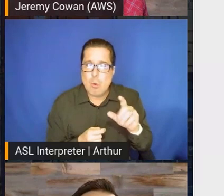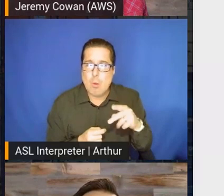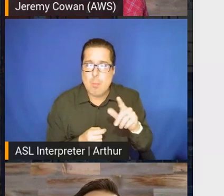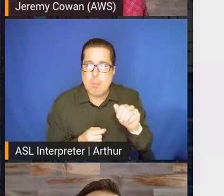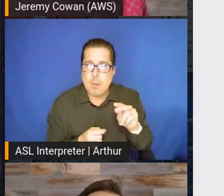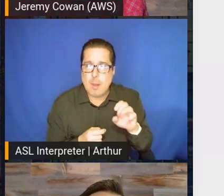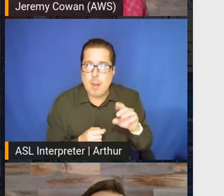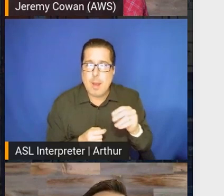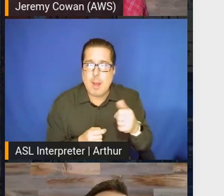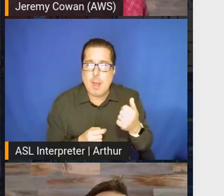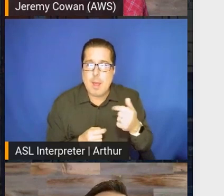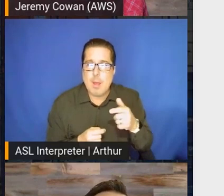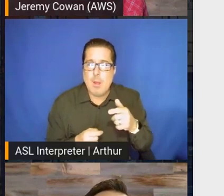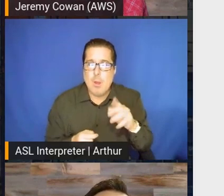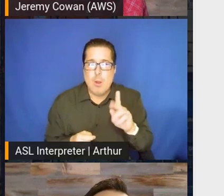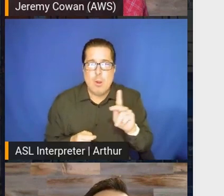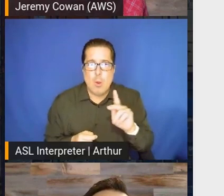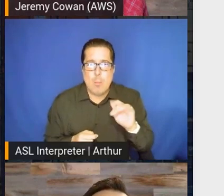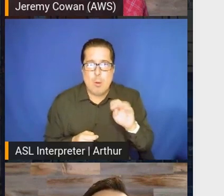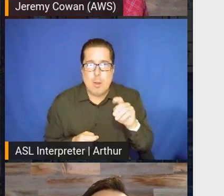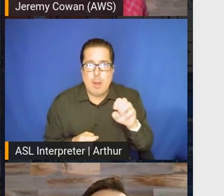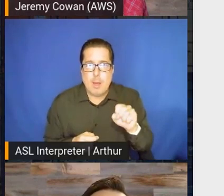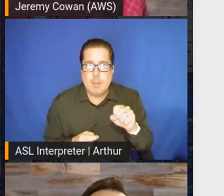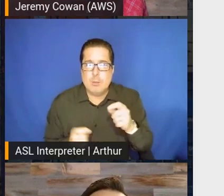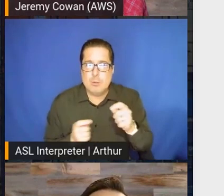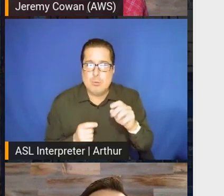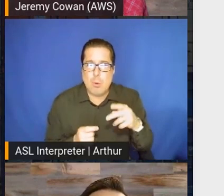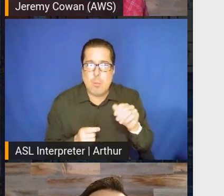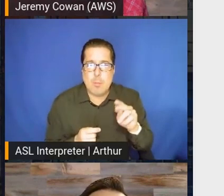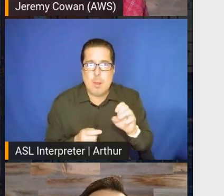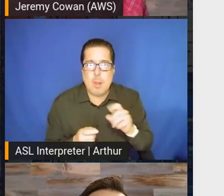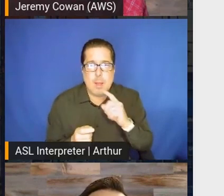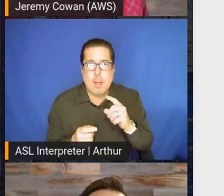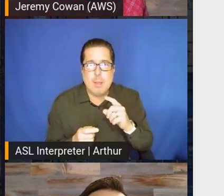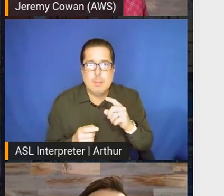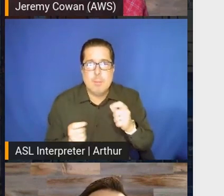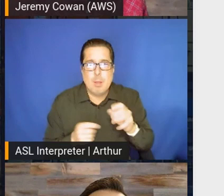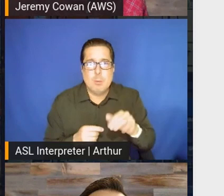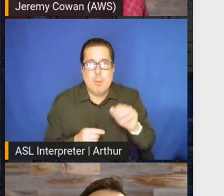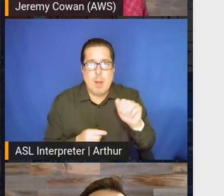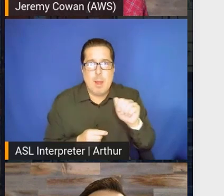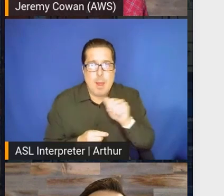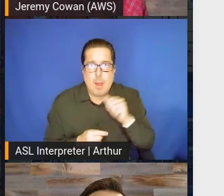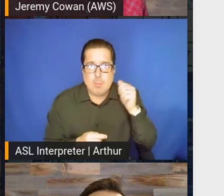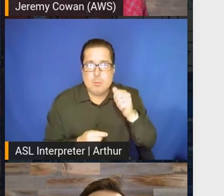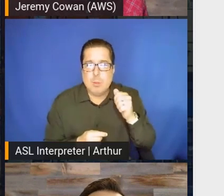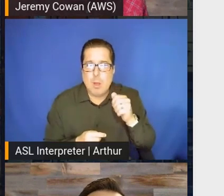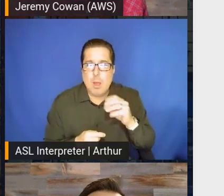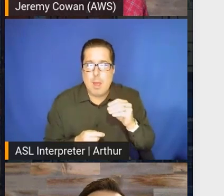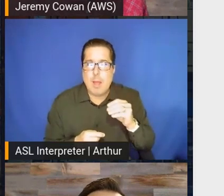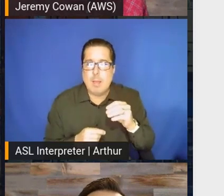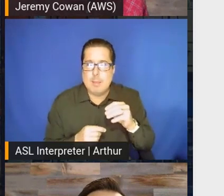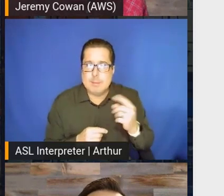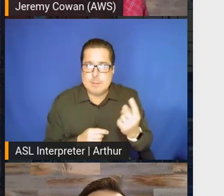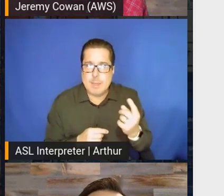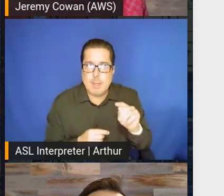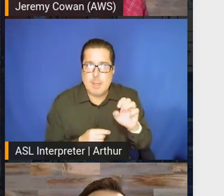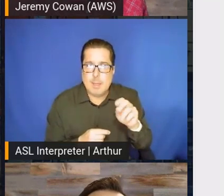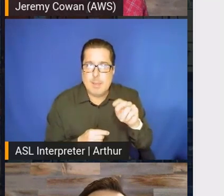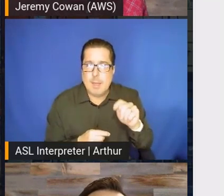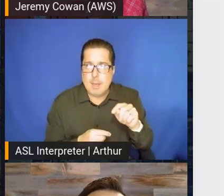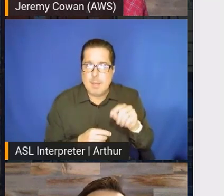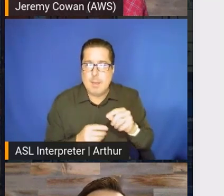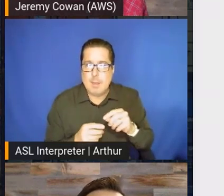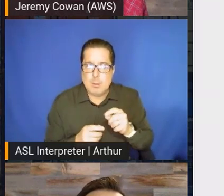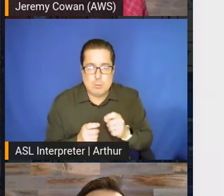is the Kubernetes control plane, which is managed by Amazon, and which is actually a single tenant EKS control plane and runs in